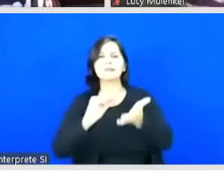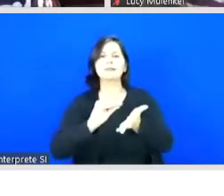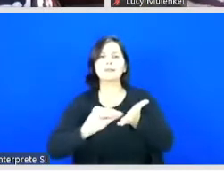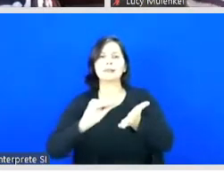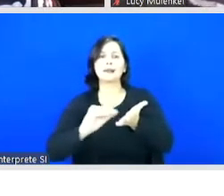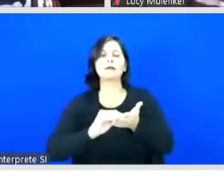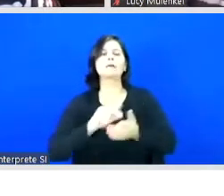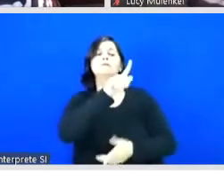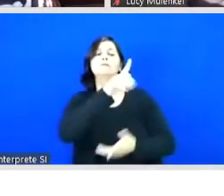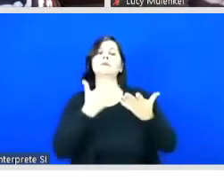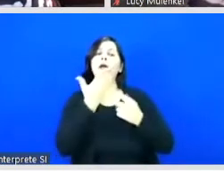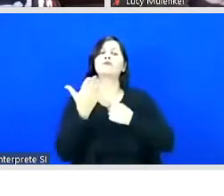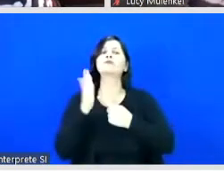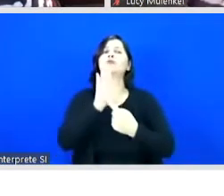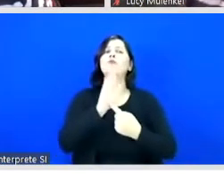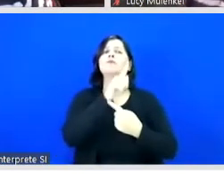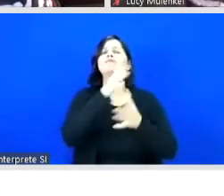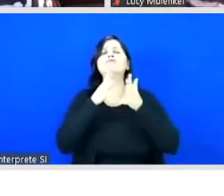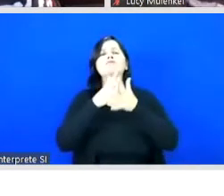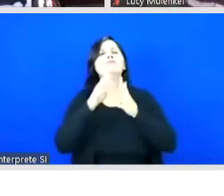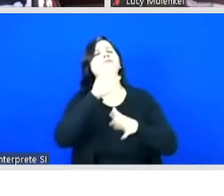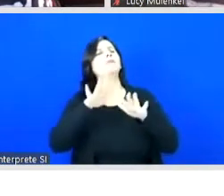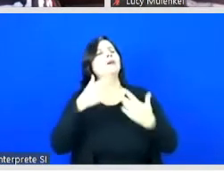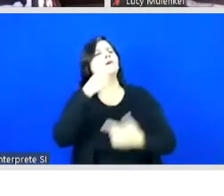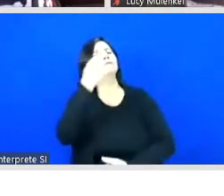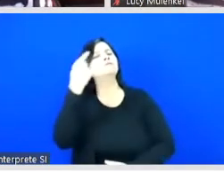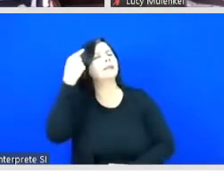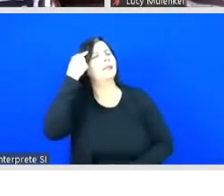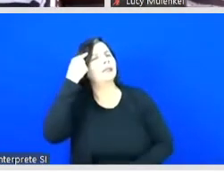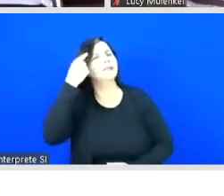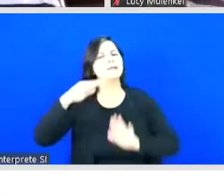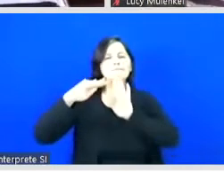that this feminist agenda for climate justice becomes a reality?